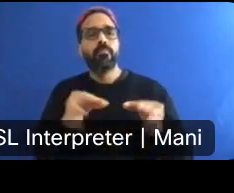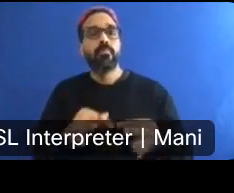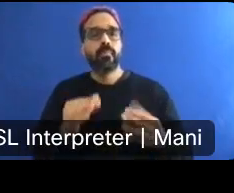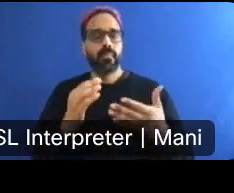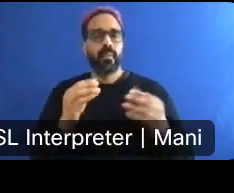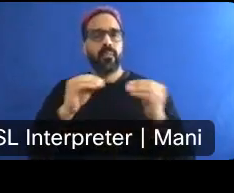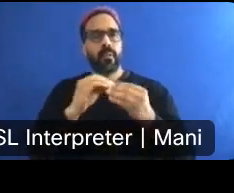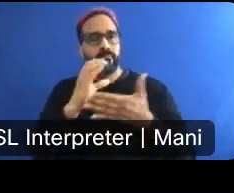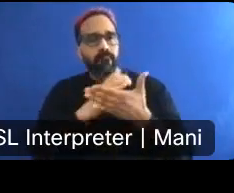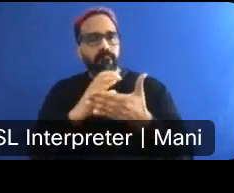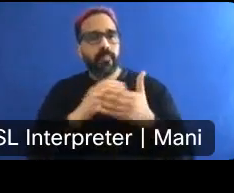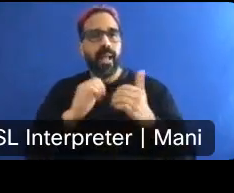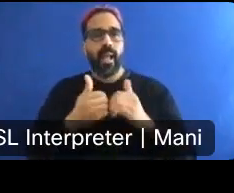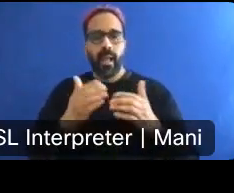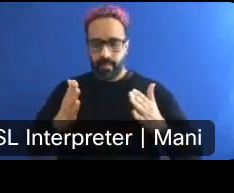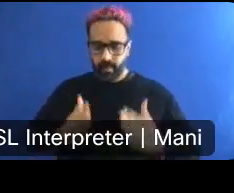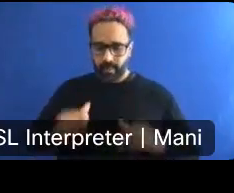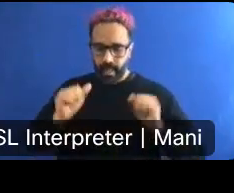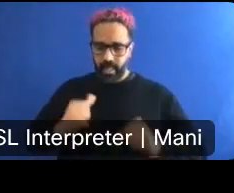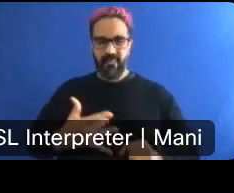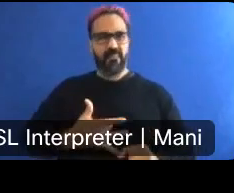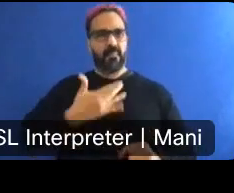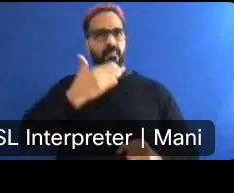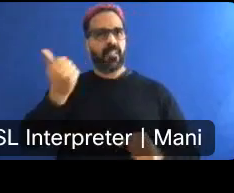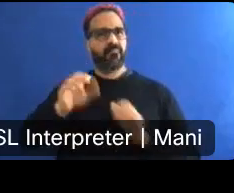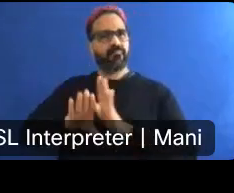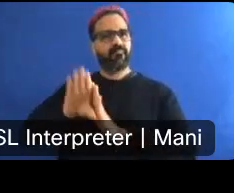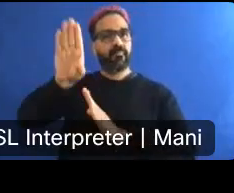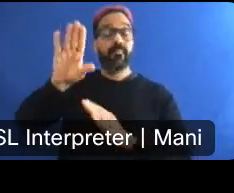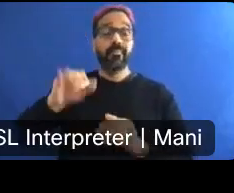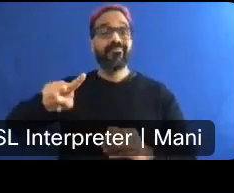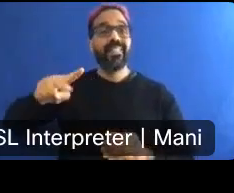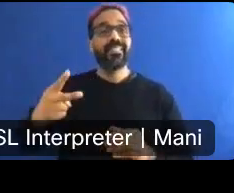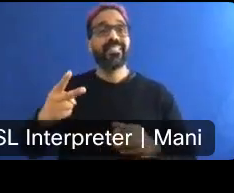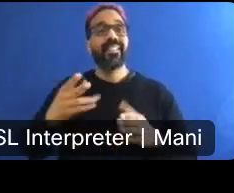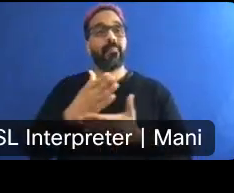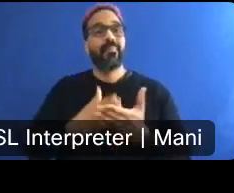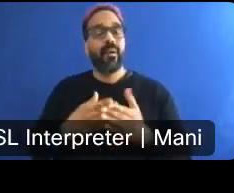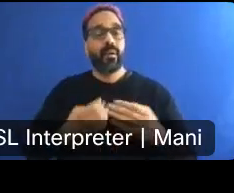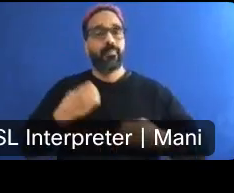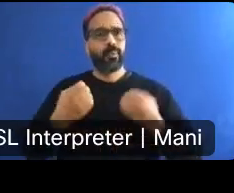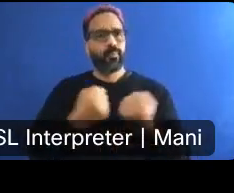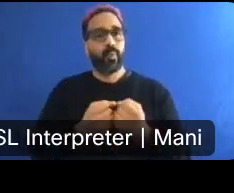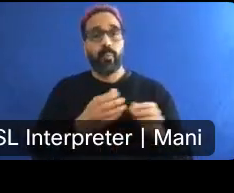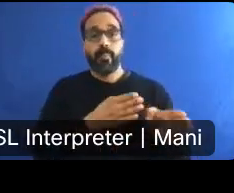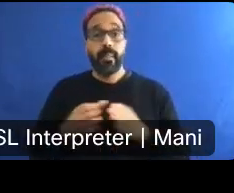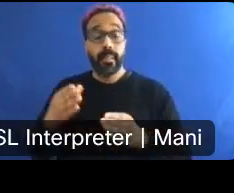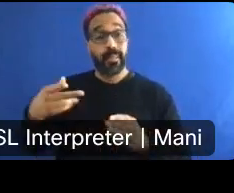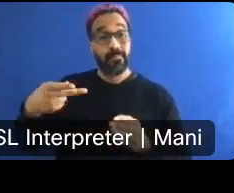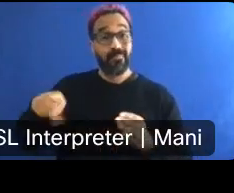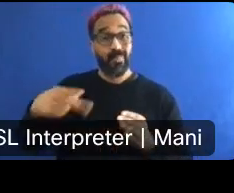better, which is the second part of this emotional support guide, as you can see in the purple that